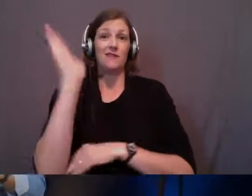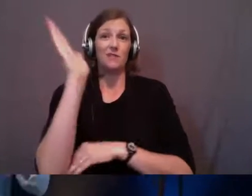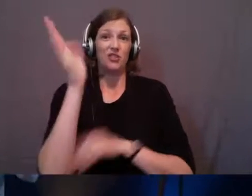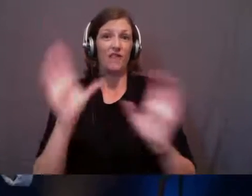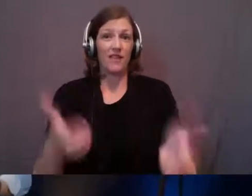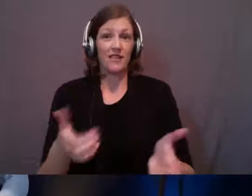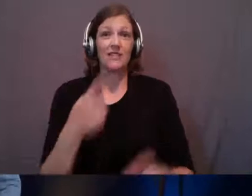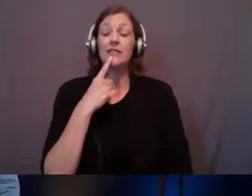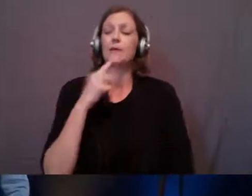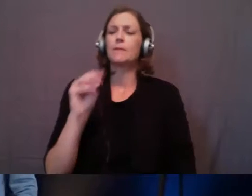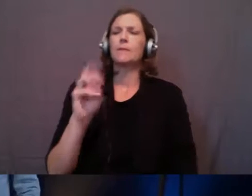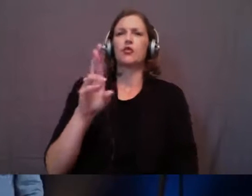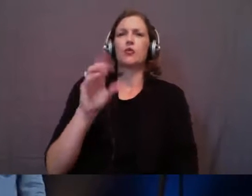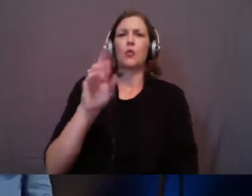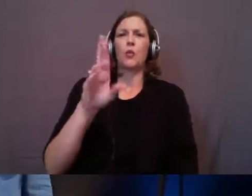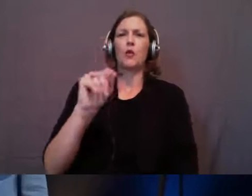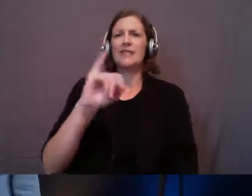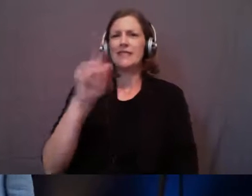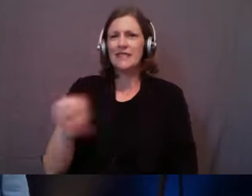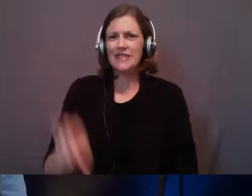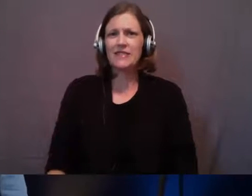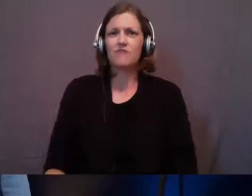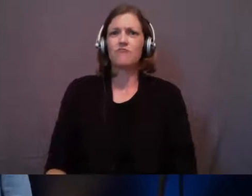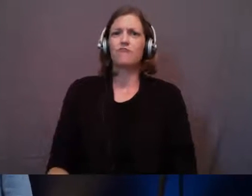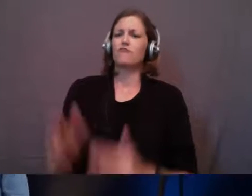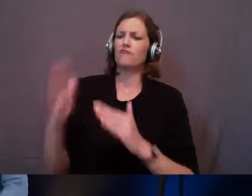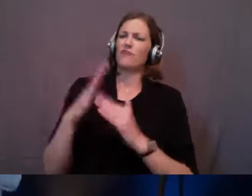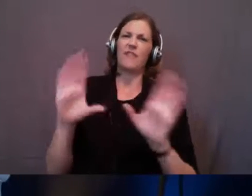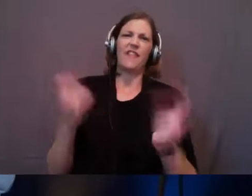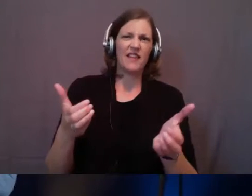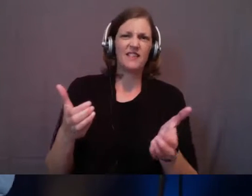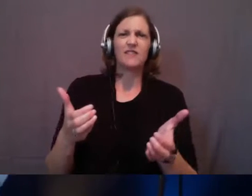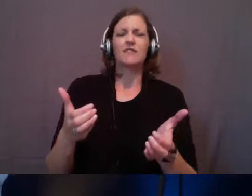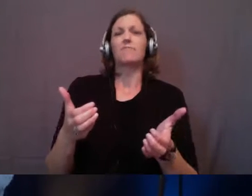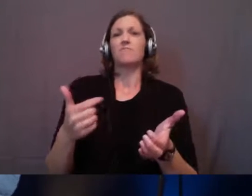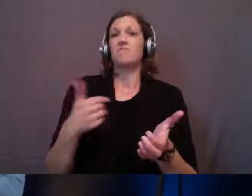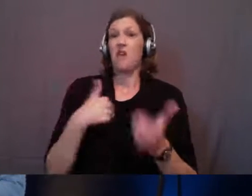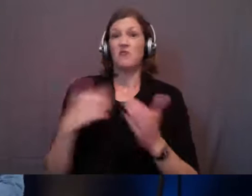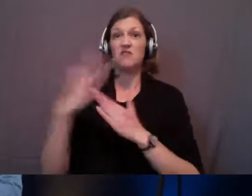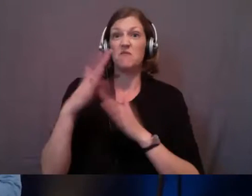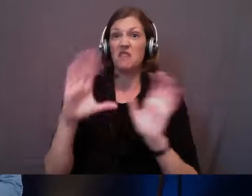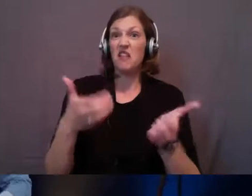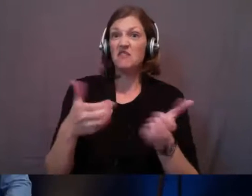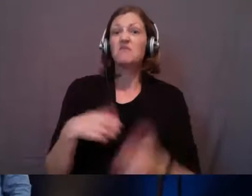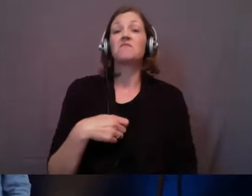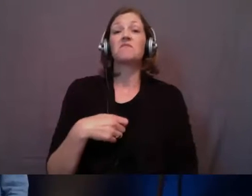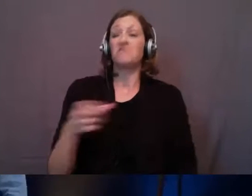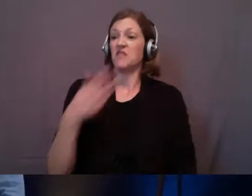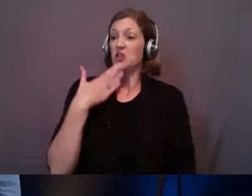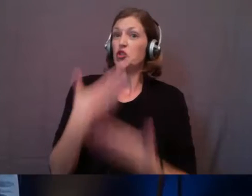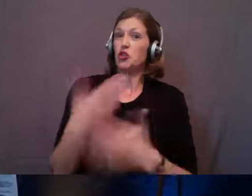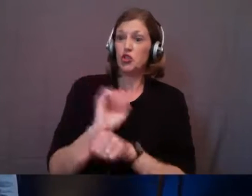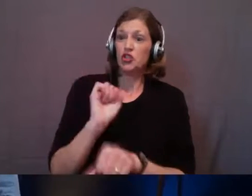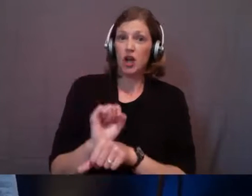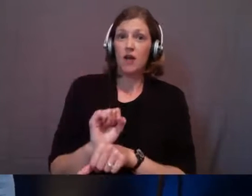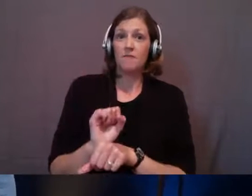he said, Mr. Ortiz, top of the class. Dr. Moon was 72. We ranked the class. I was top of the class. And he's like, good job. And I